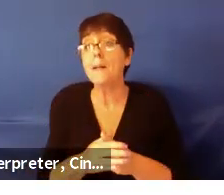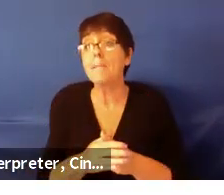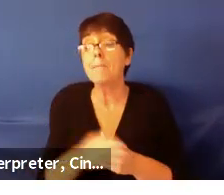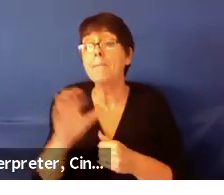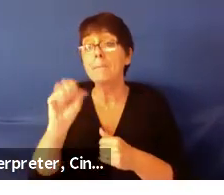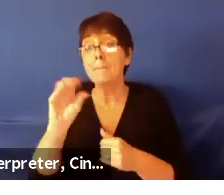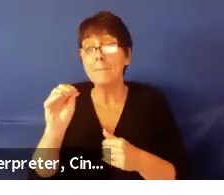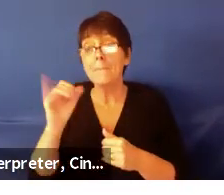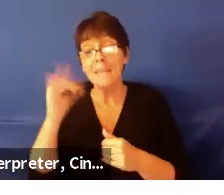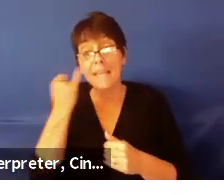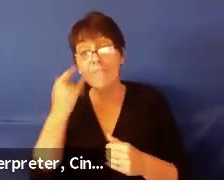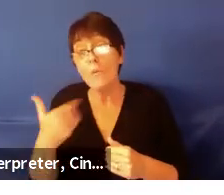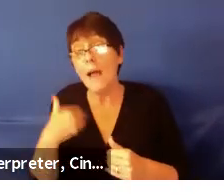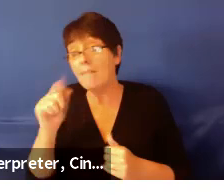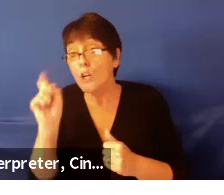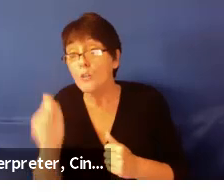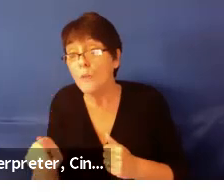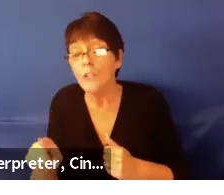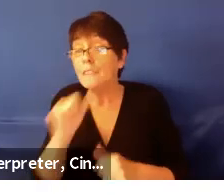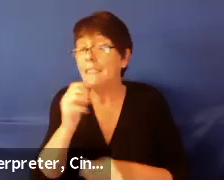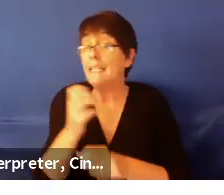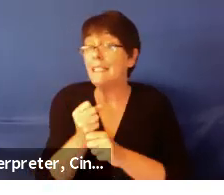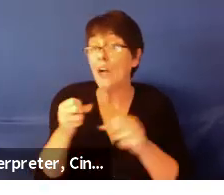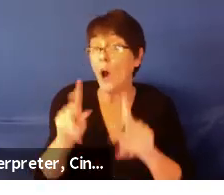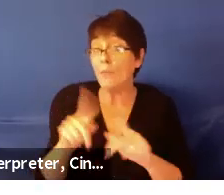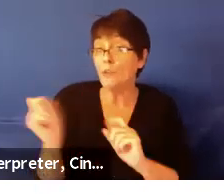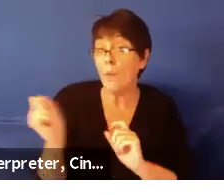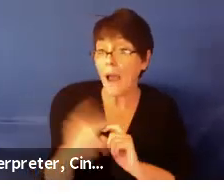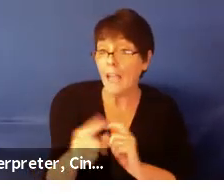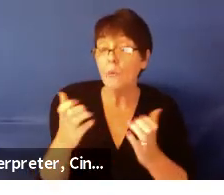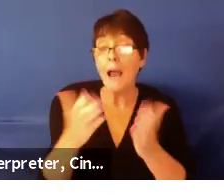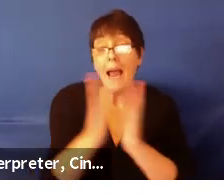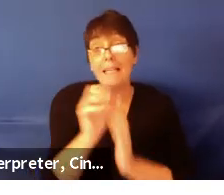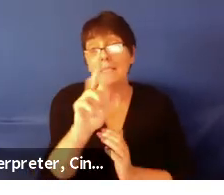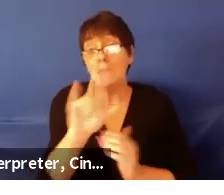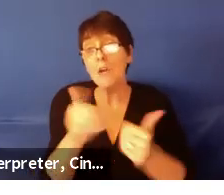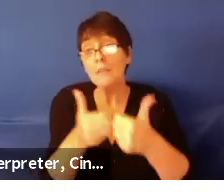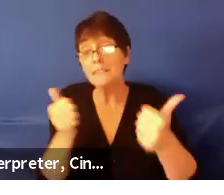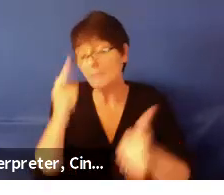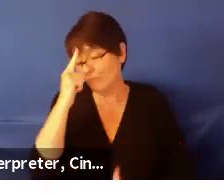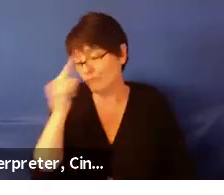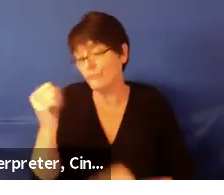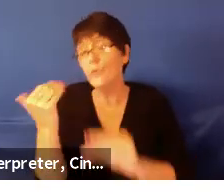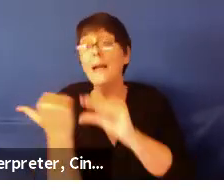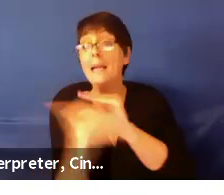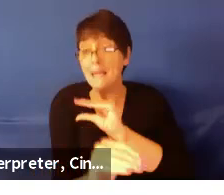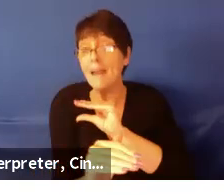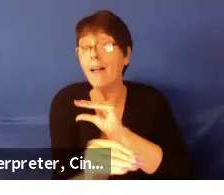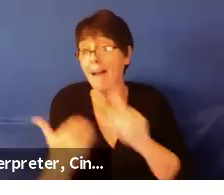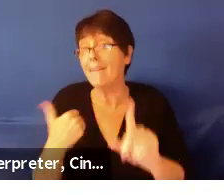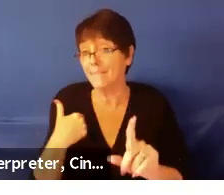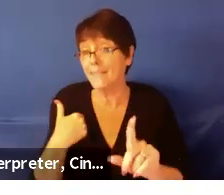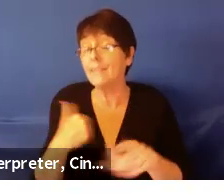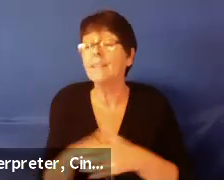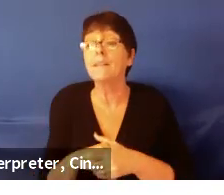So if you have a question and you didn't get a chance to ask it, or you want to ask Mary separately, you've got her email there on the screen.